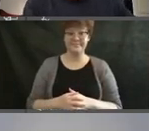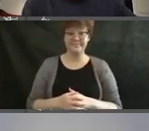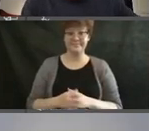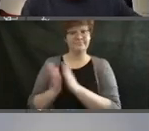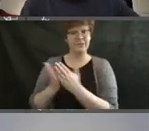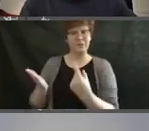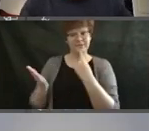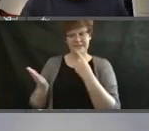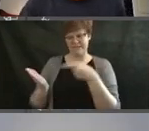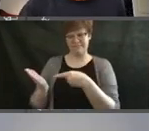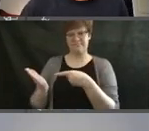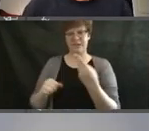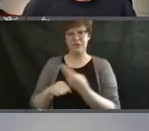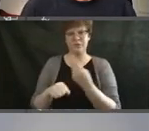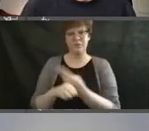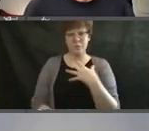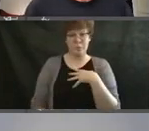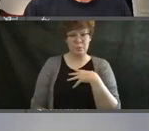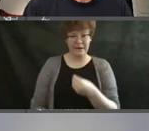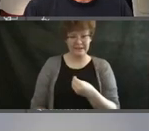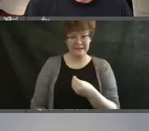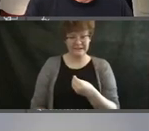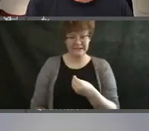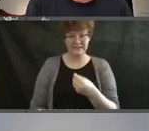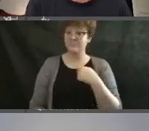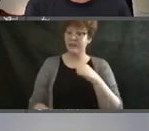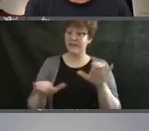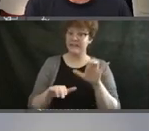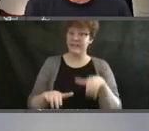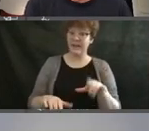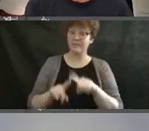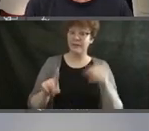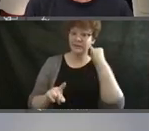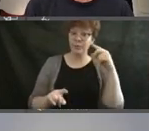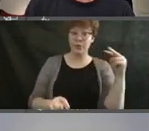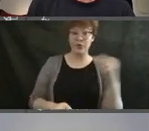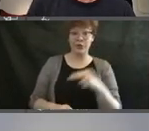white, that's what I did. But if you look at the samples in the book,